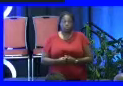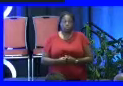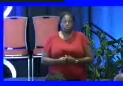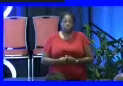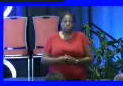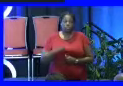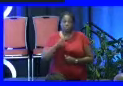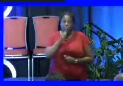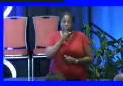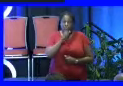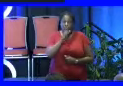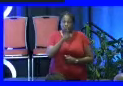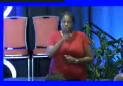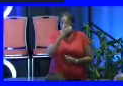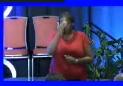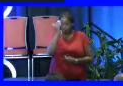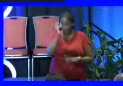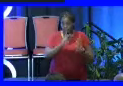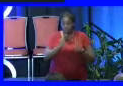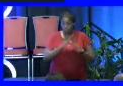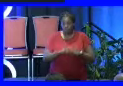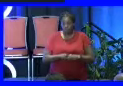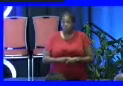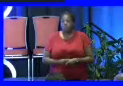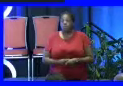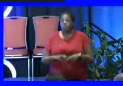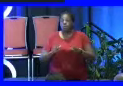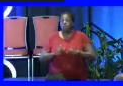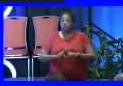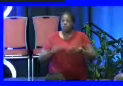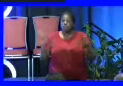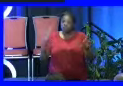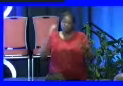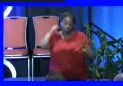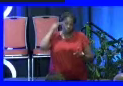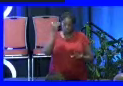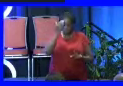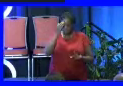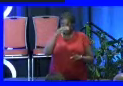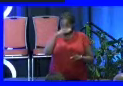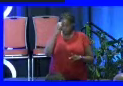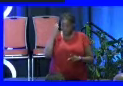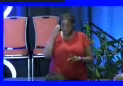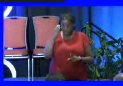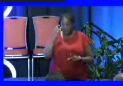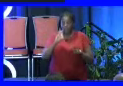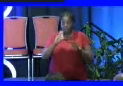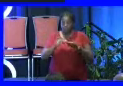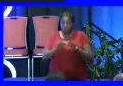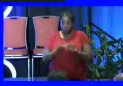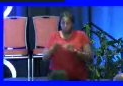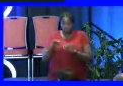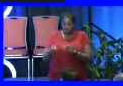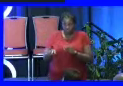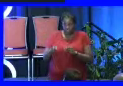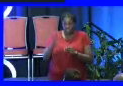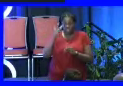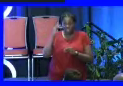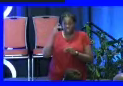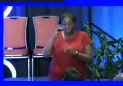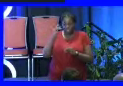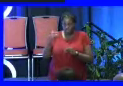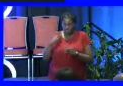So not necessarily Black individuals, but we know our Black population in California is overrepresented